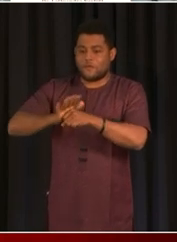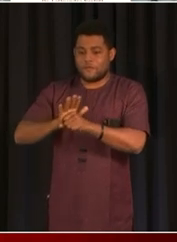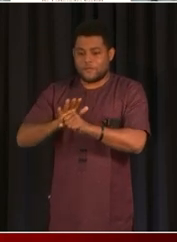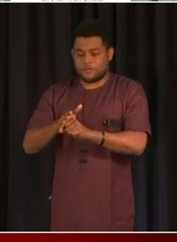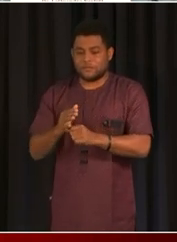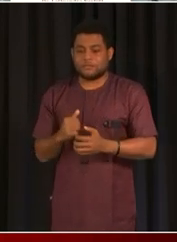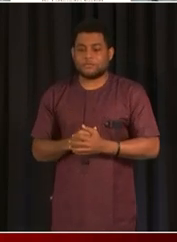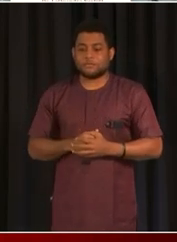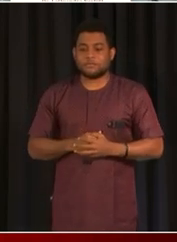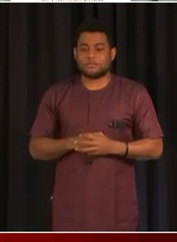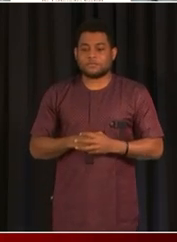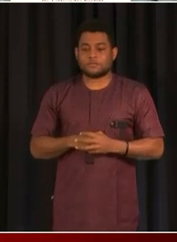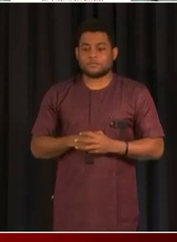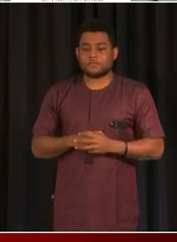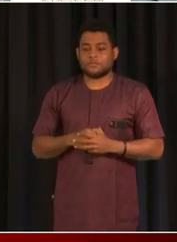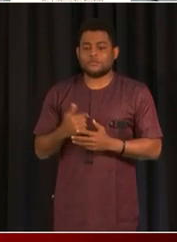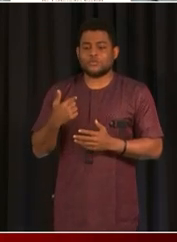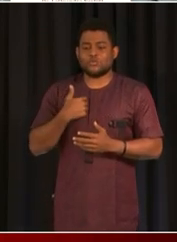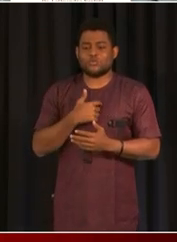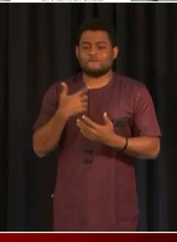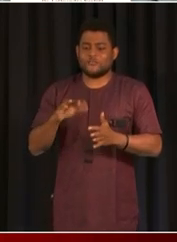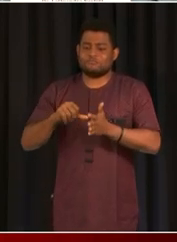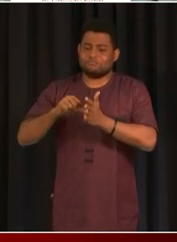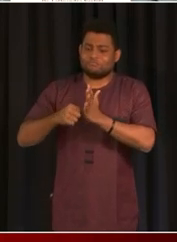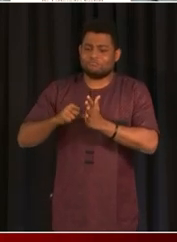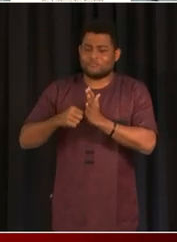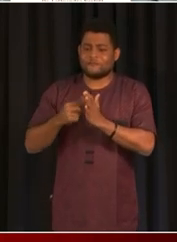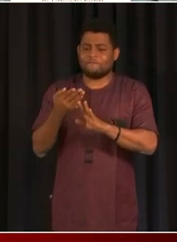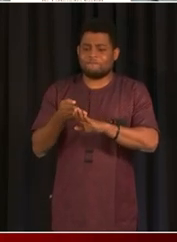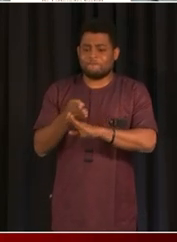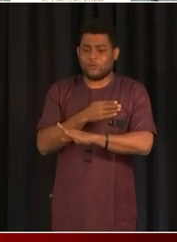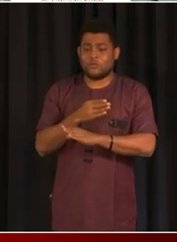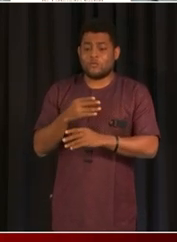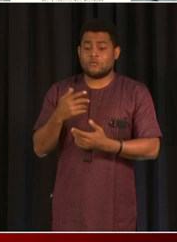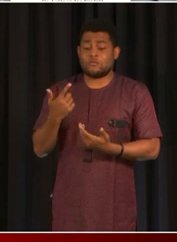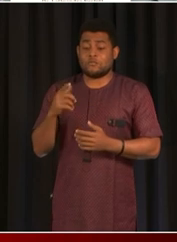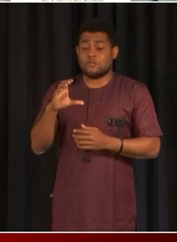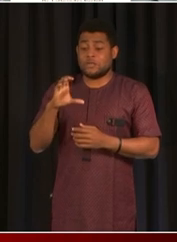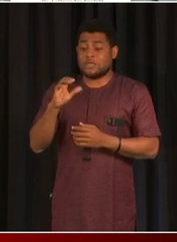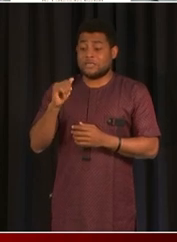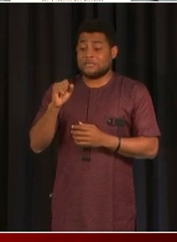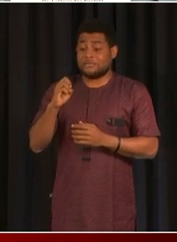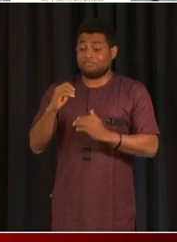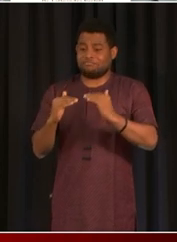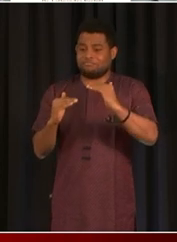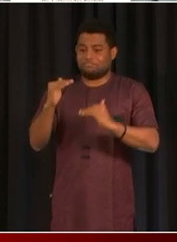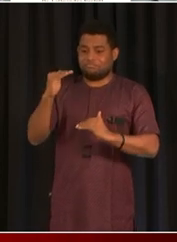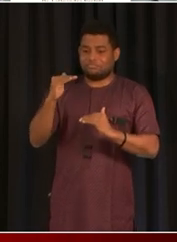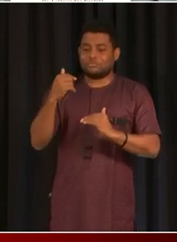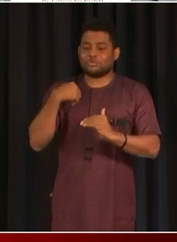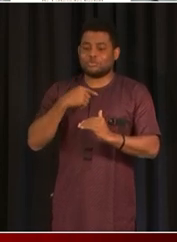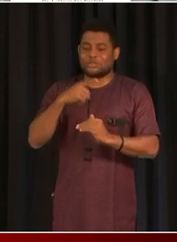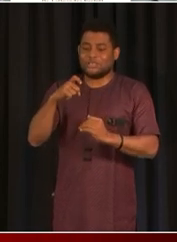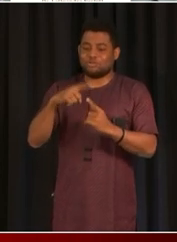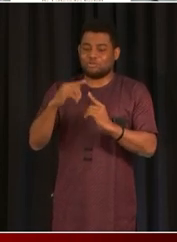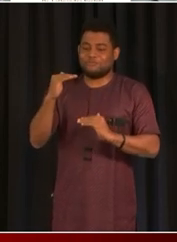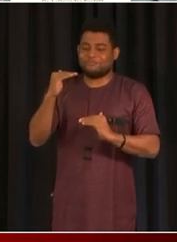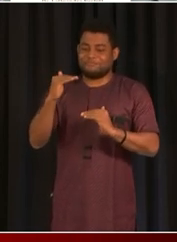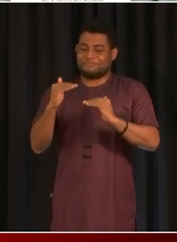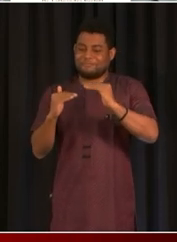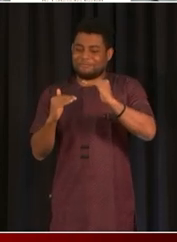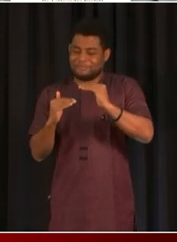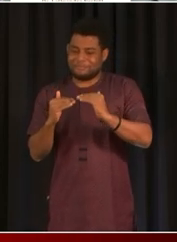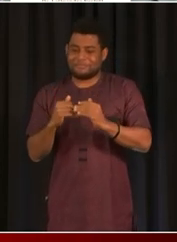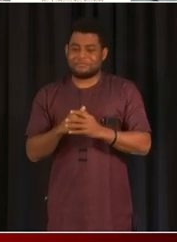before, we often have some disparities in where our cases are occurring and where which racial and ethnic